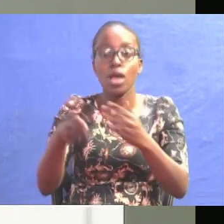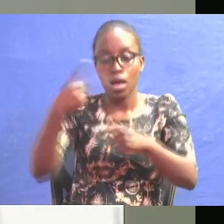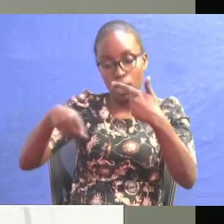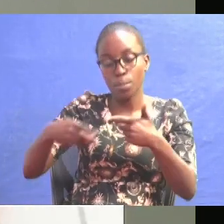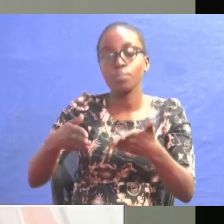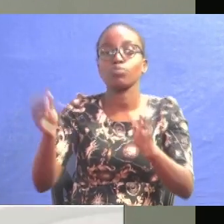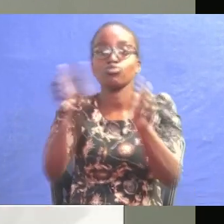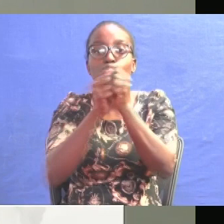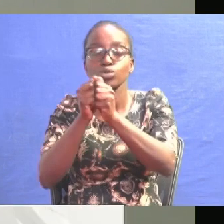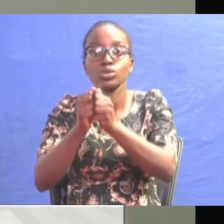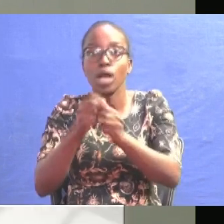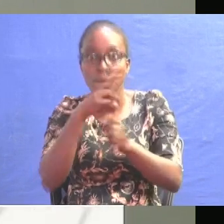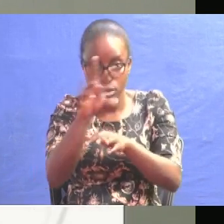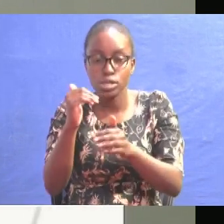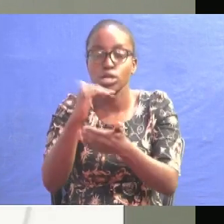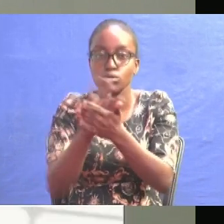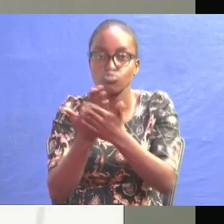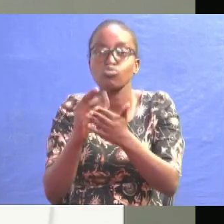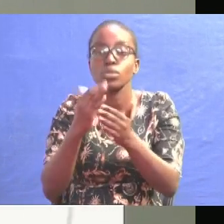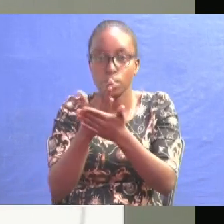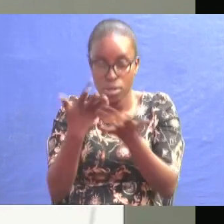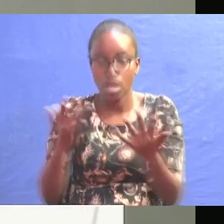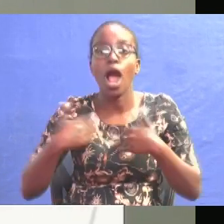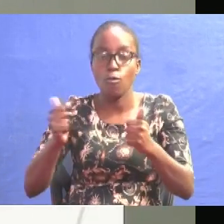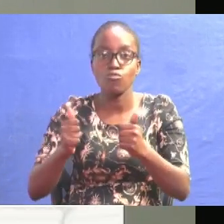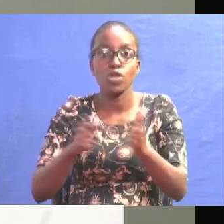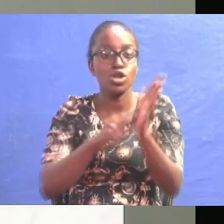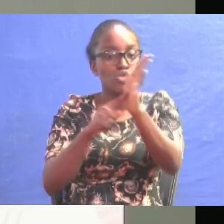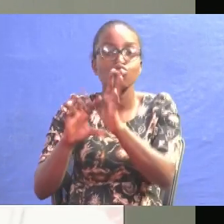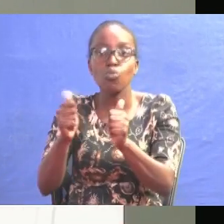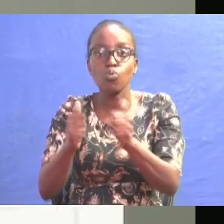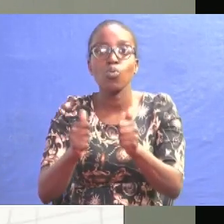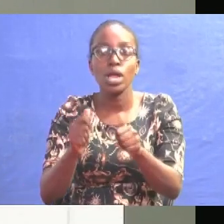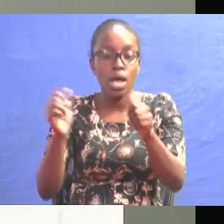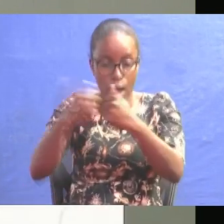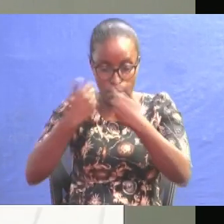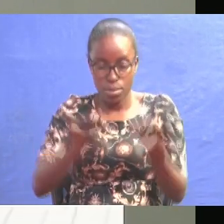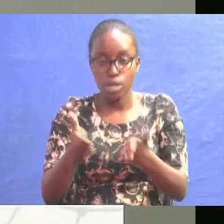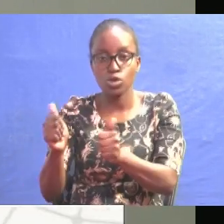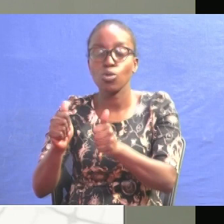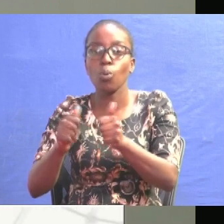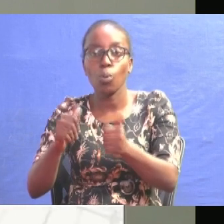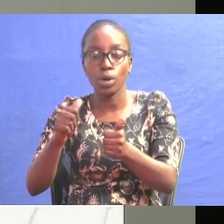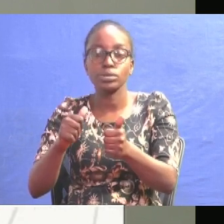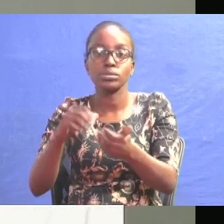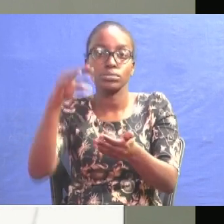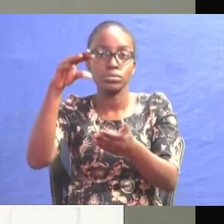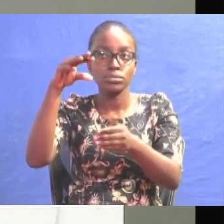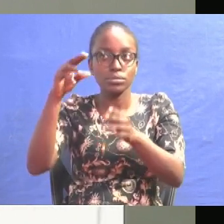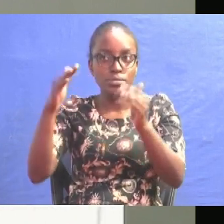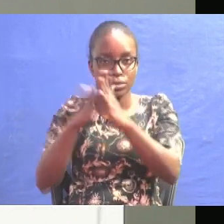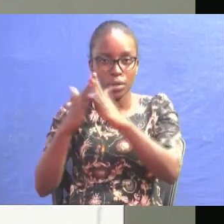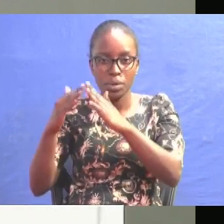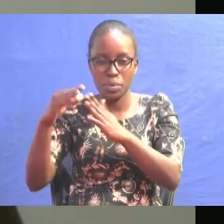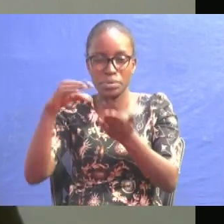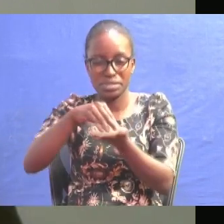That is something that we have seen. And it's evident today what happened today in the State House, that actually we have some of East African leaders who